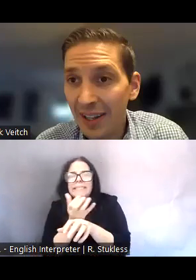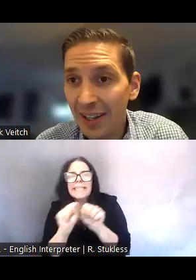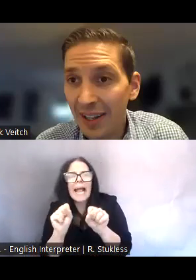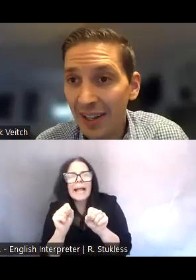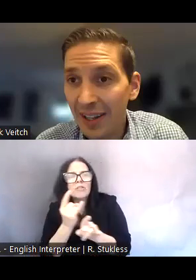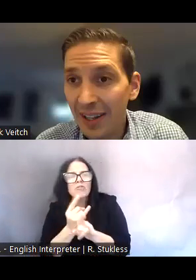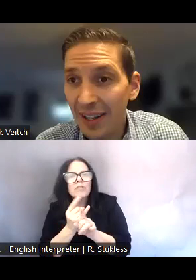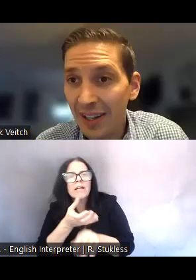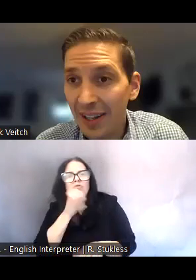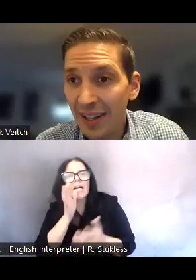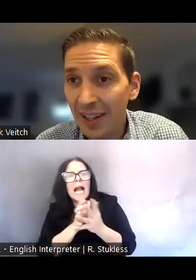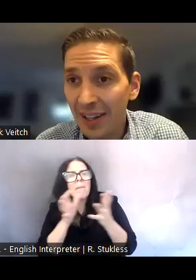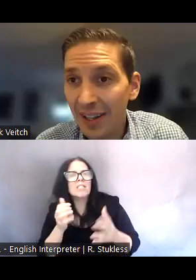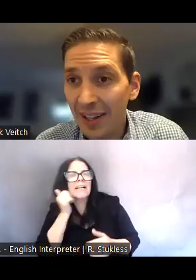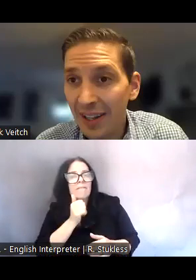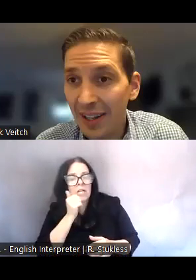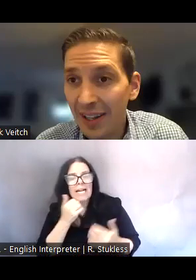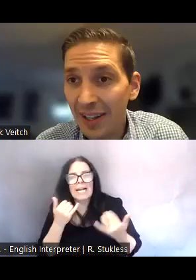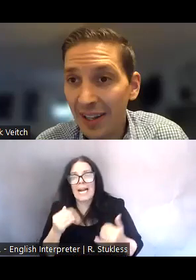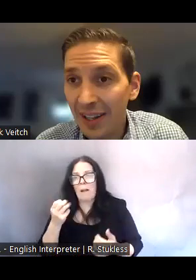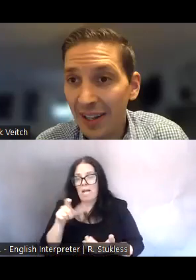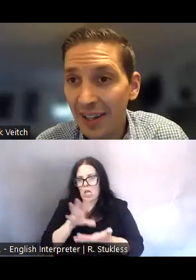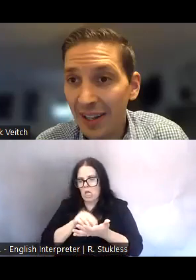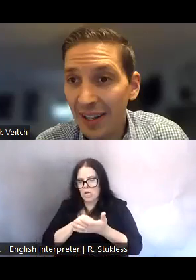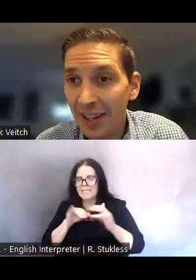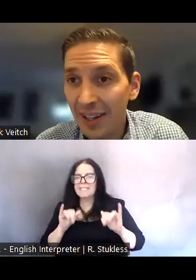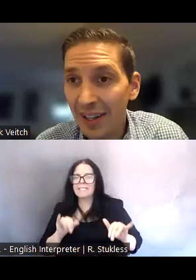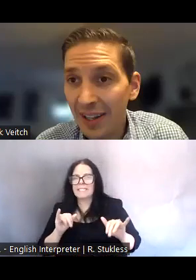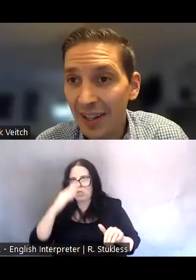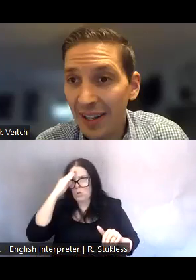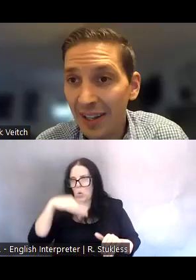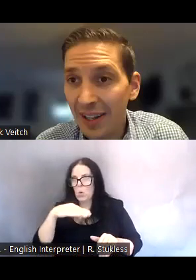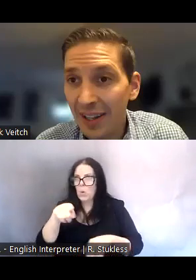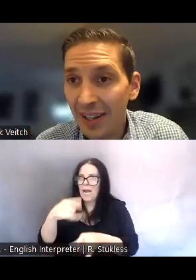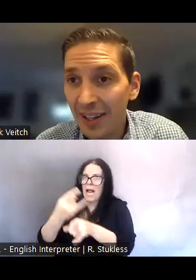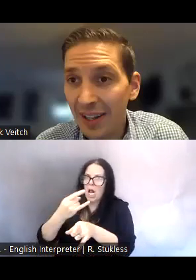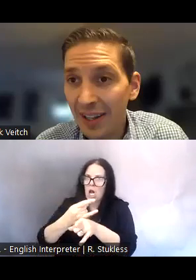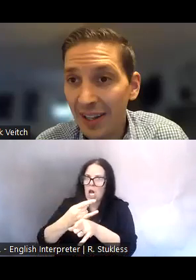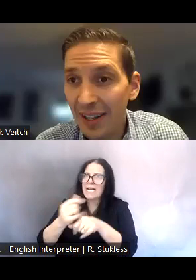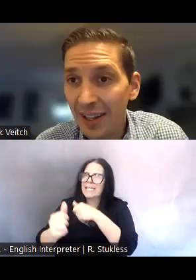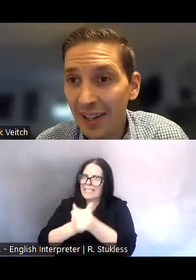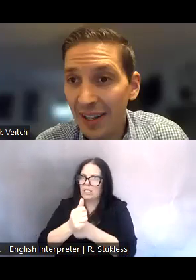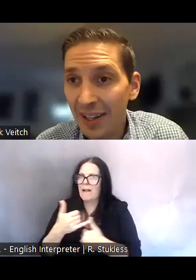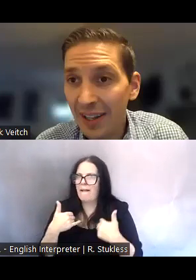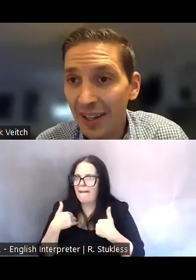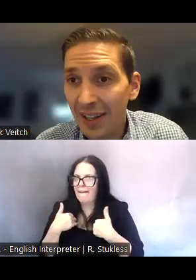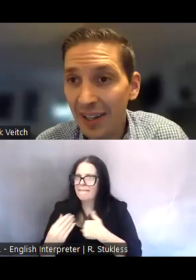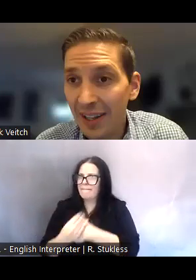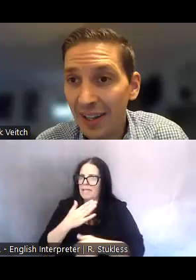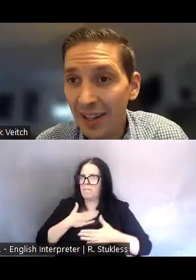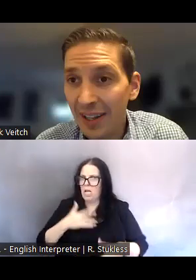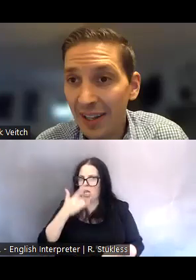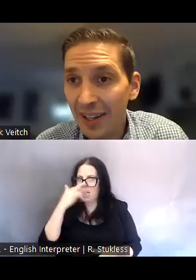Michael is glad that he now knows the dangers of alcohol and how it affects his body. So, if you consume alcohol,